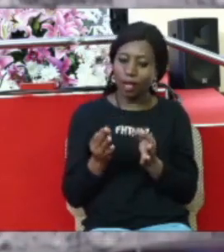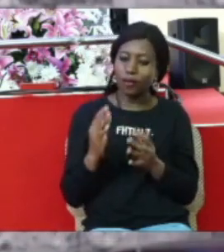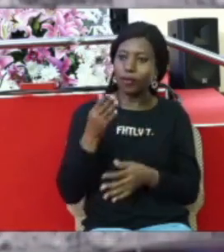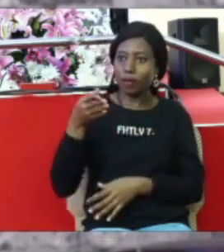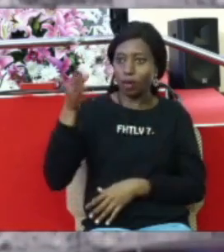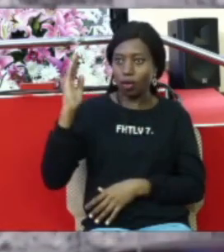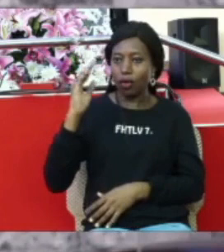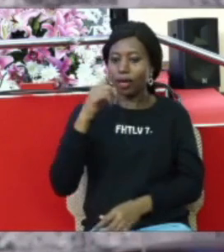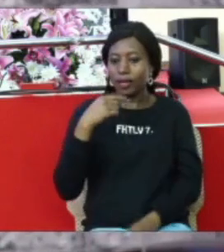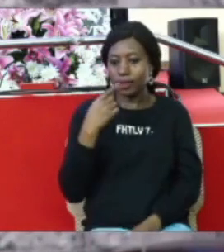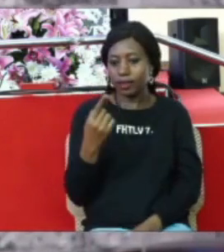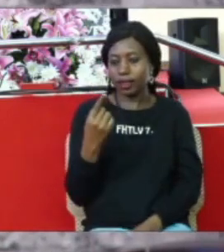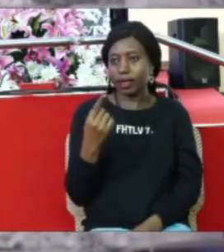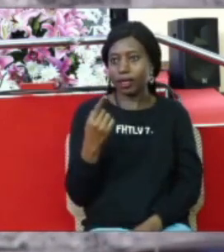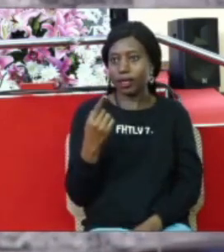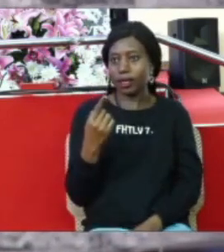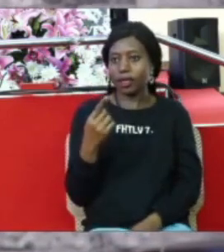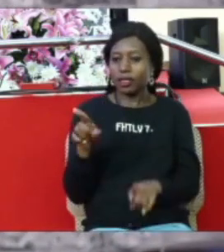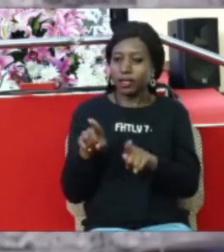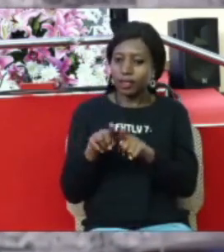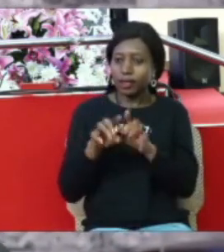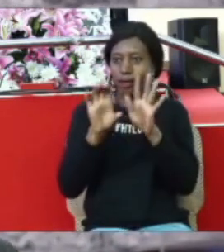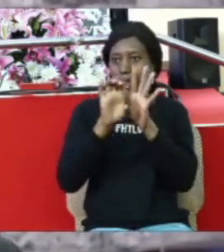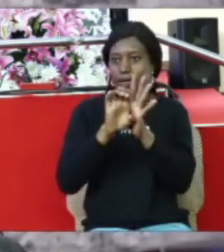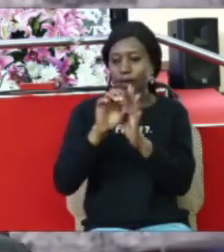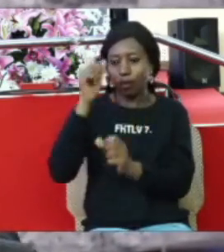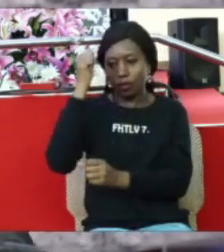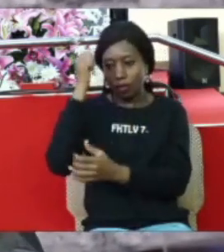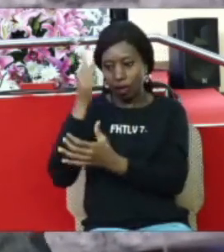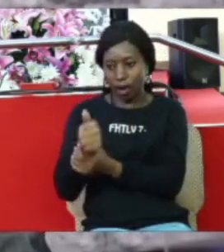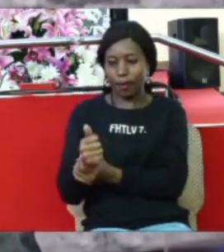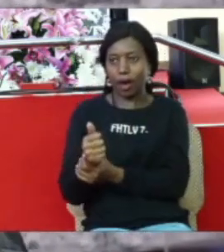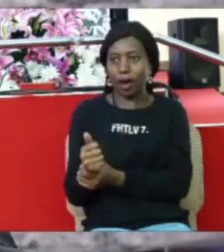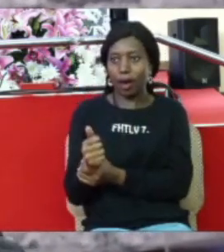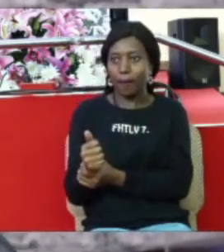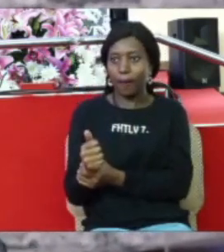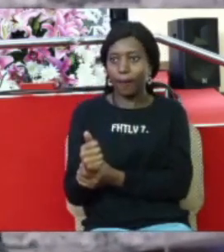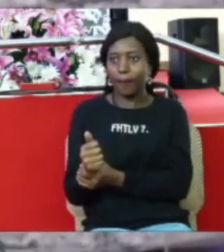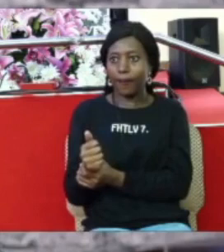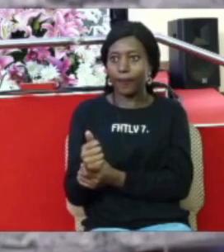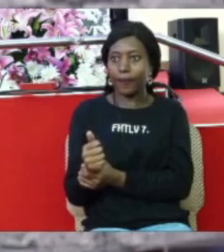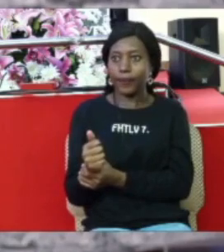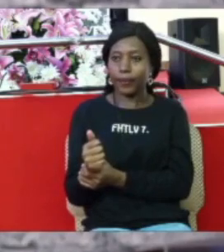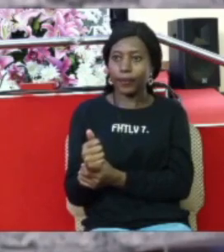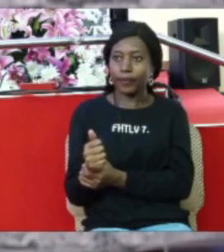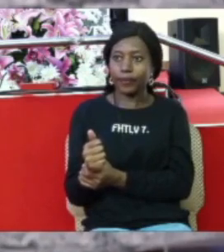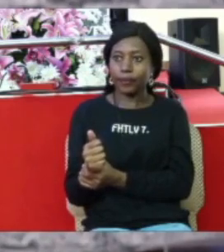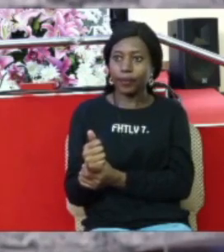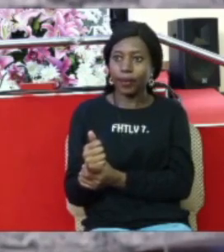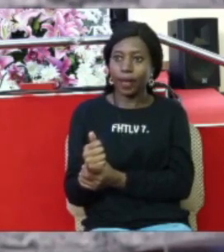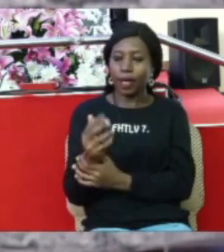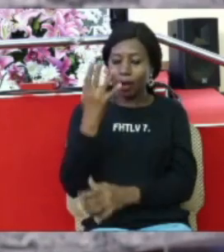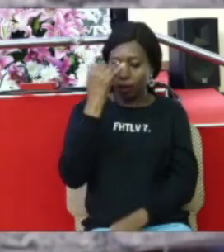like he told Abraham, I'll pack off and go. I'll just pack off and go. Where? Because God has